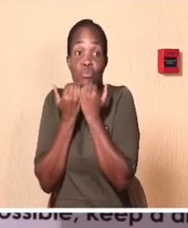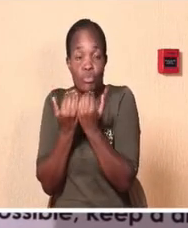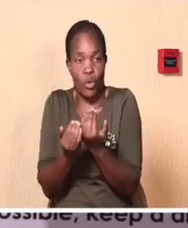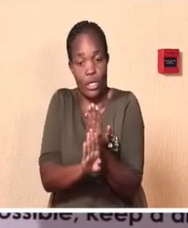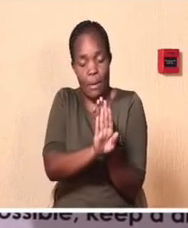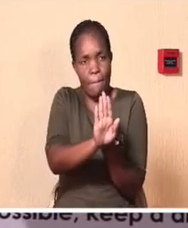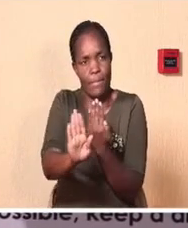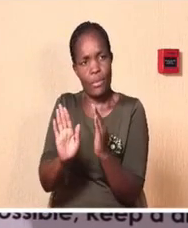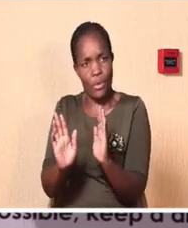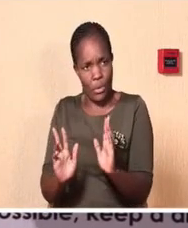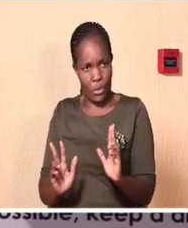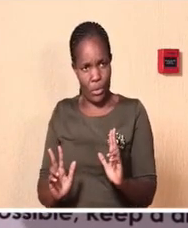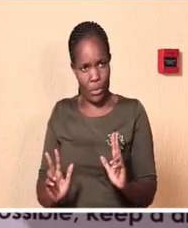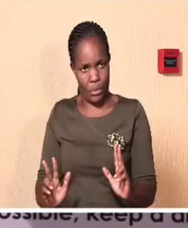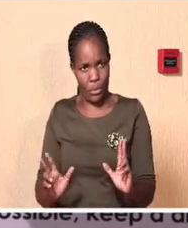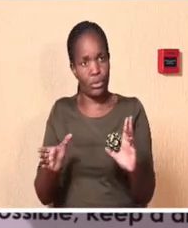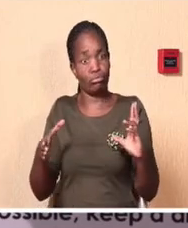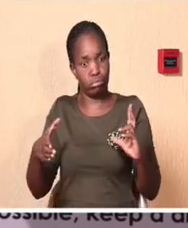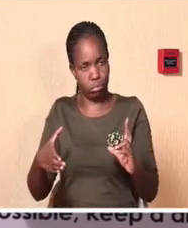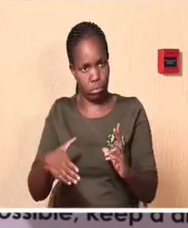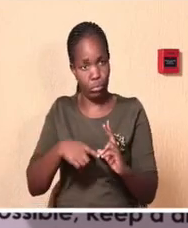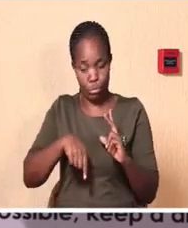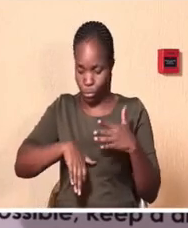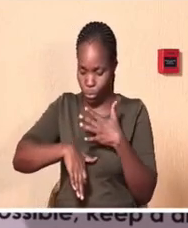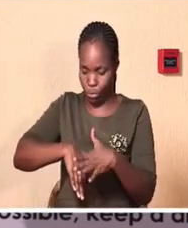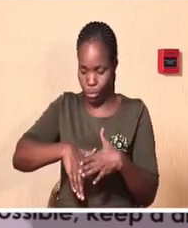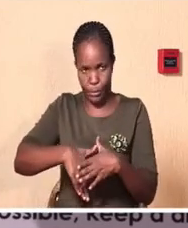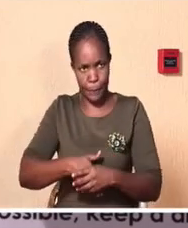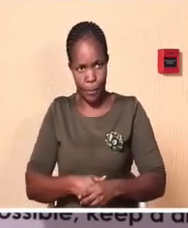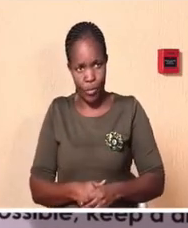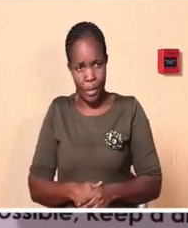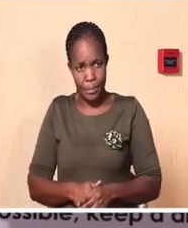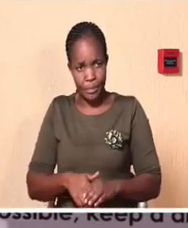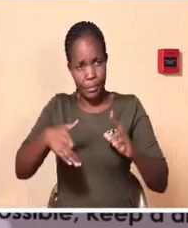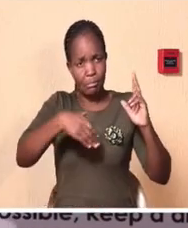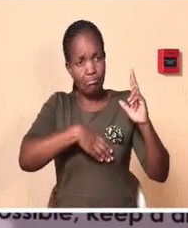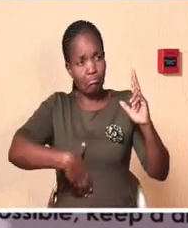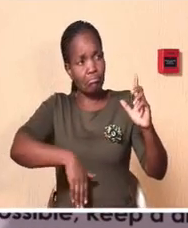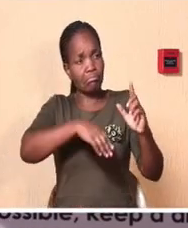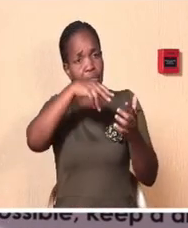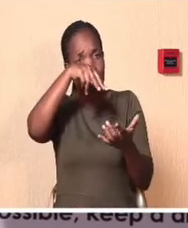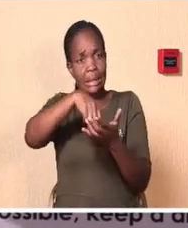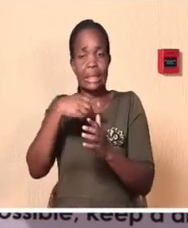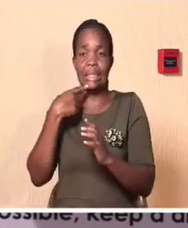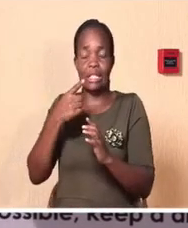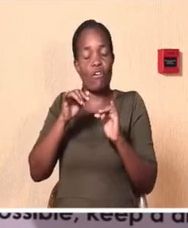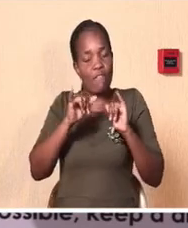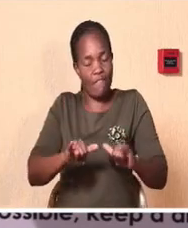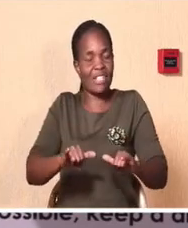So when the head of state says that we should stay at